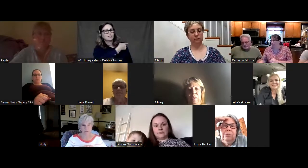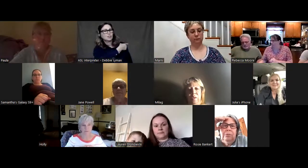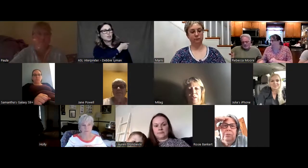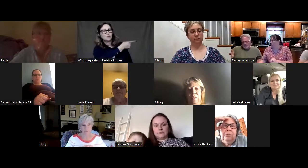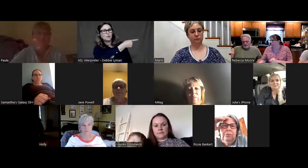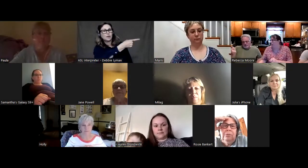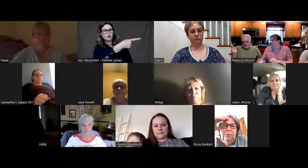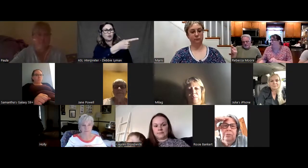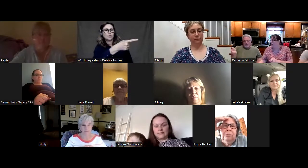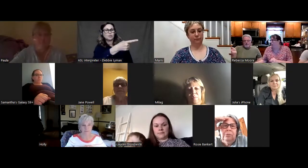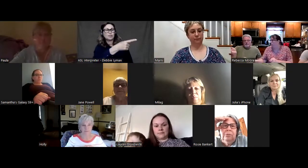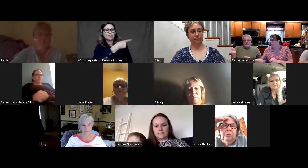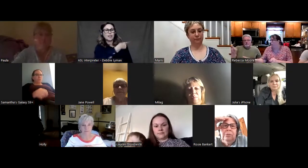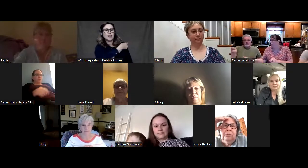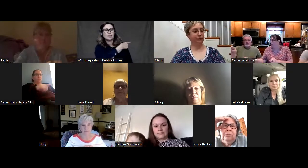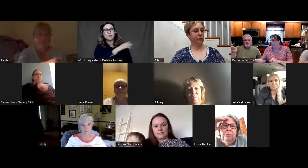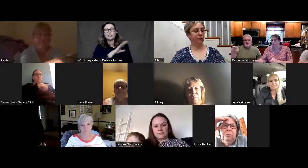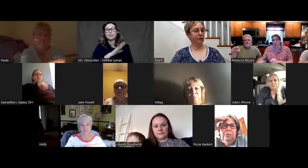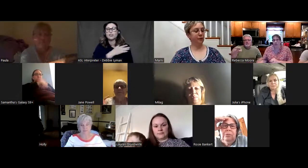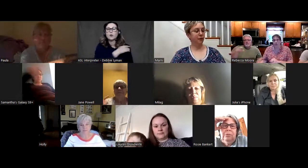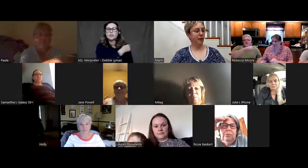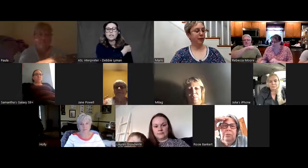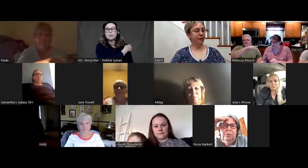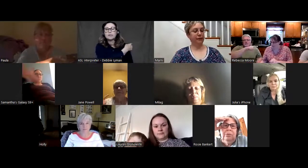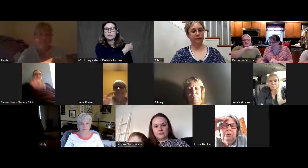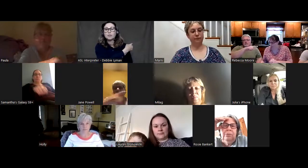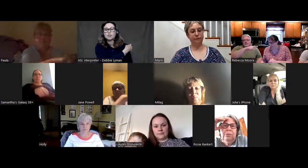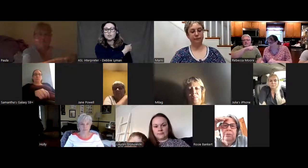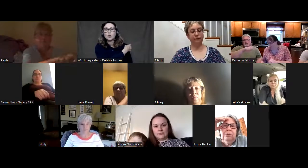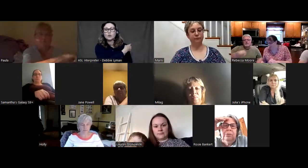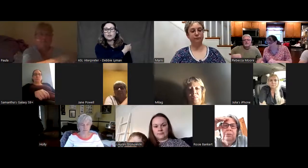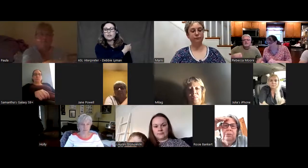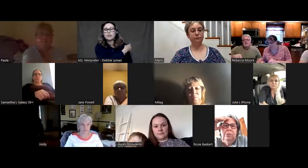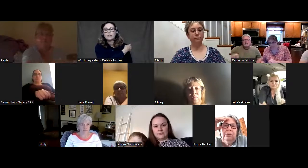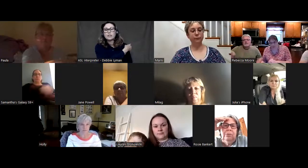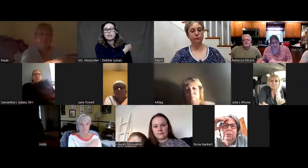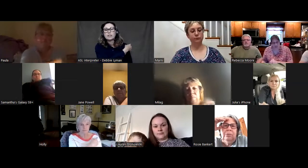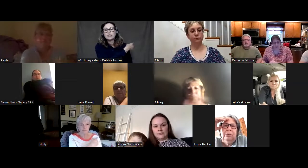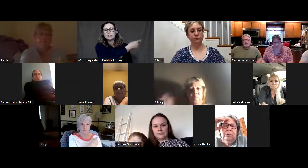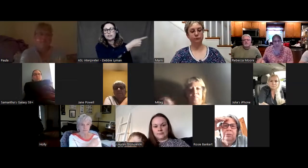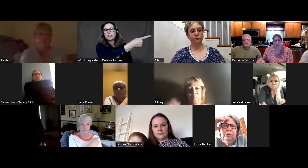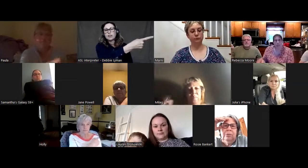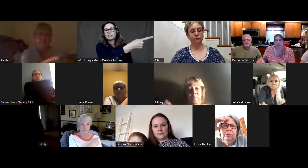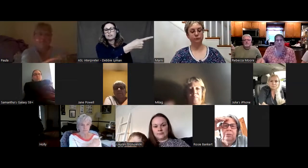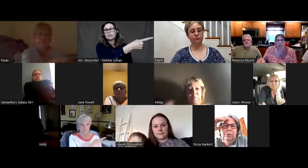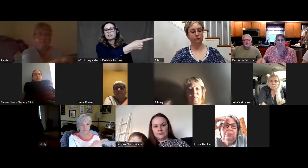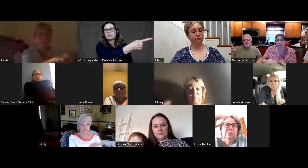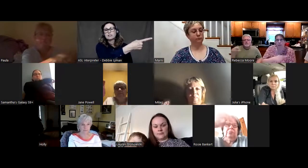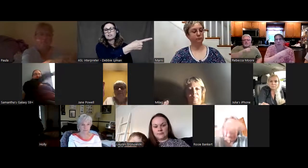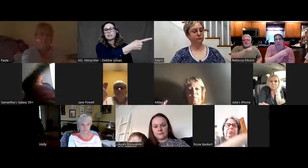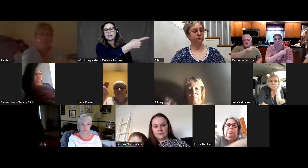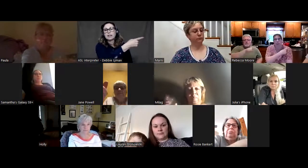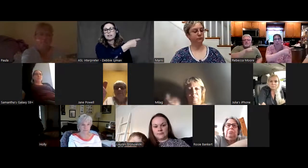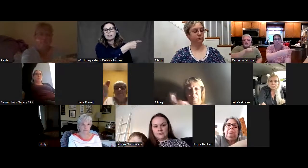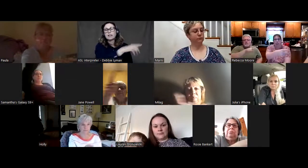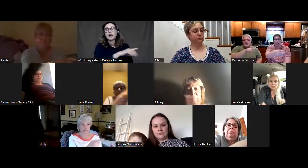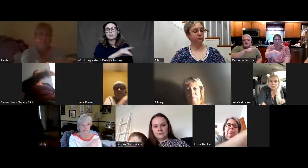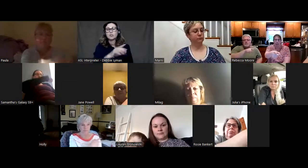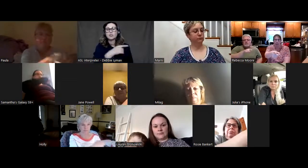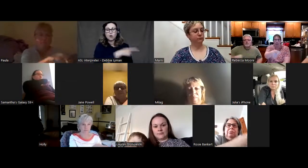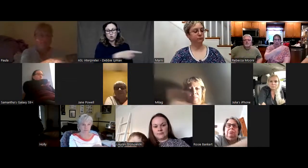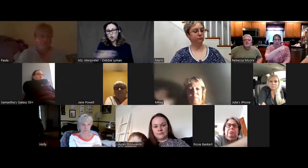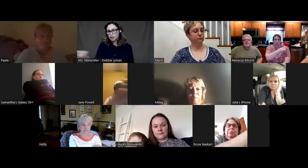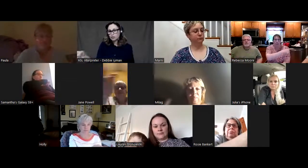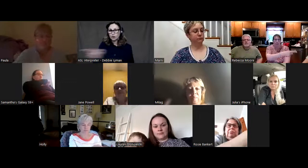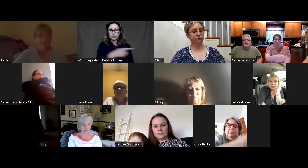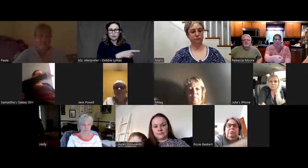They. So you point over to the side. Make sure you're always coming from your shoulder to the front. Okay. So